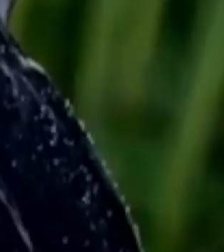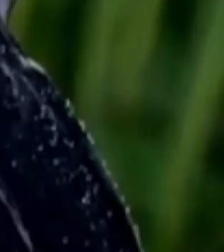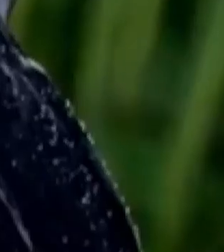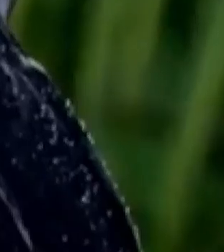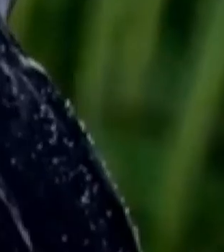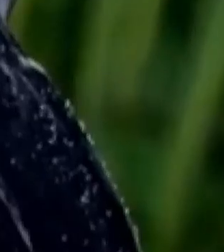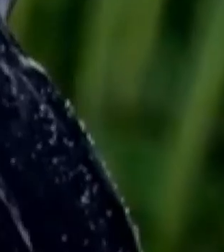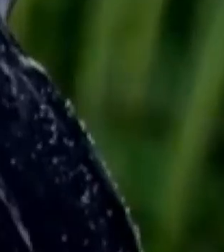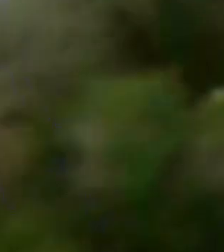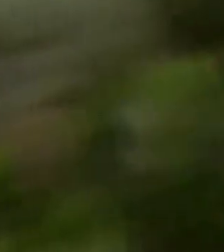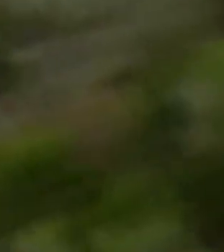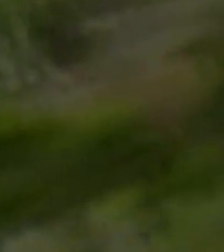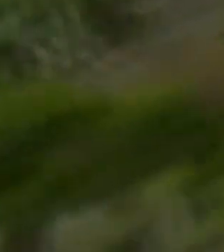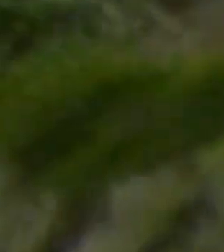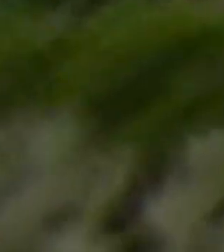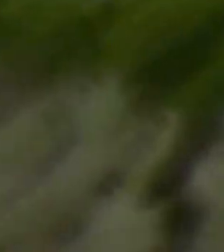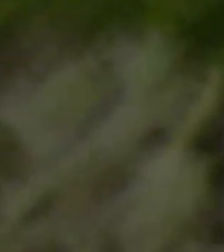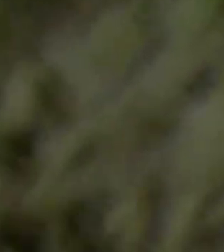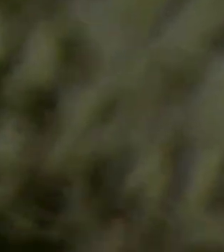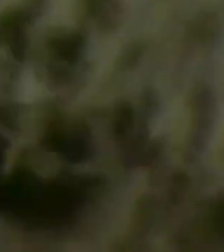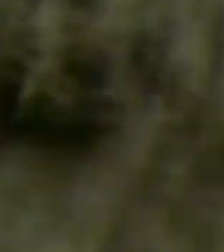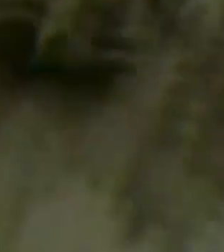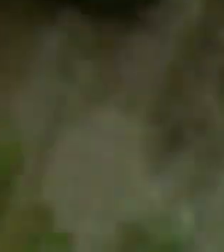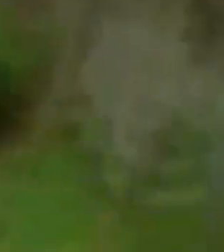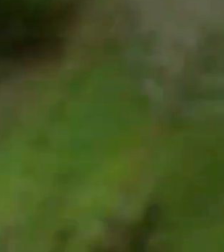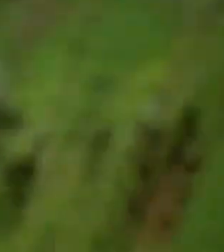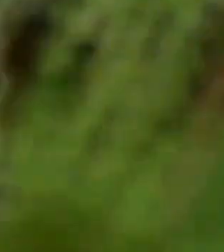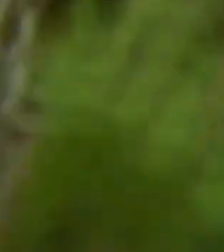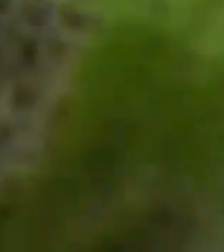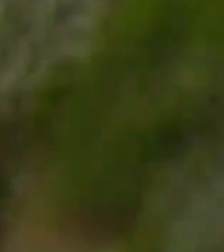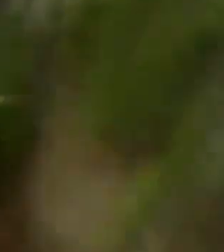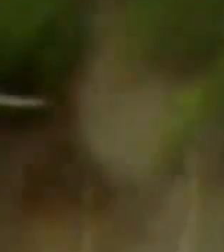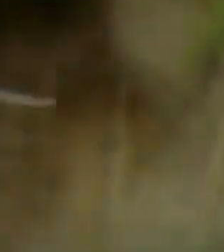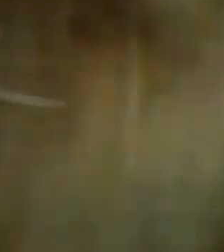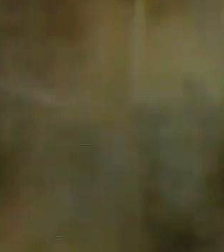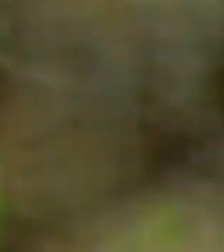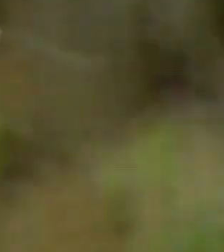Their gravity-defying freedom,